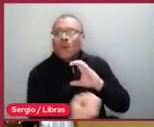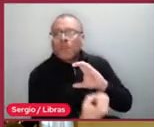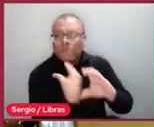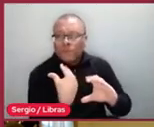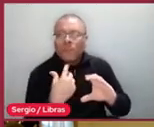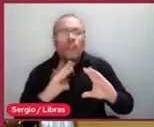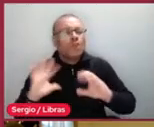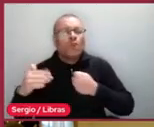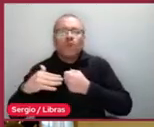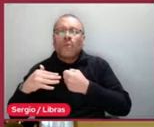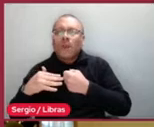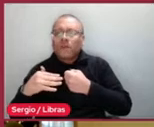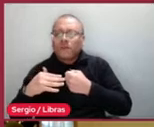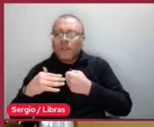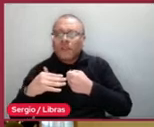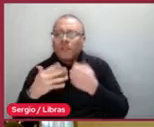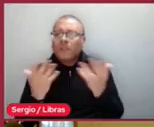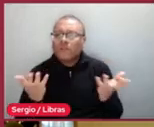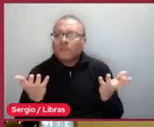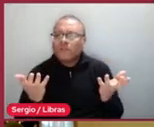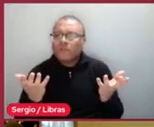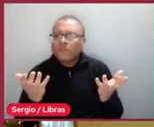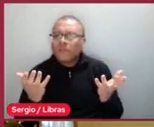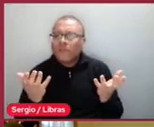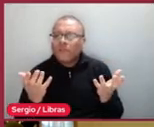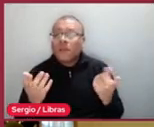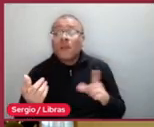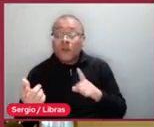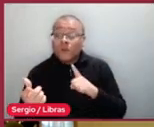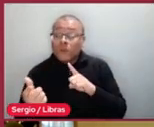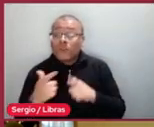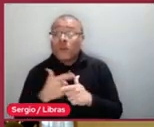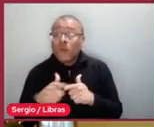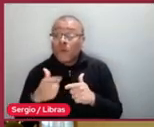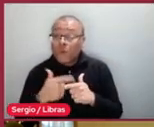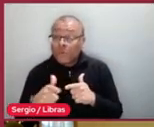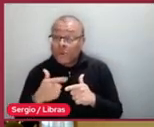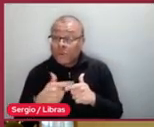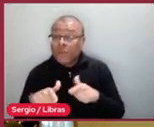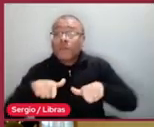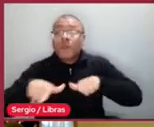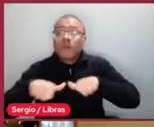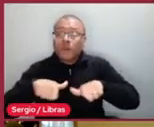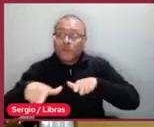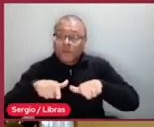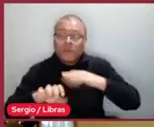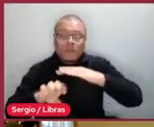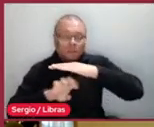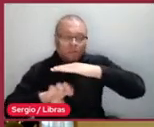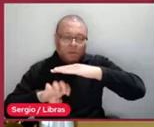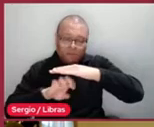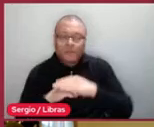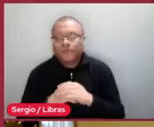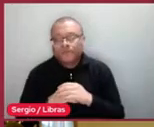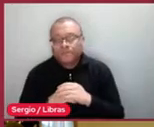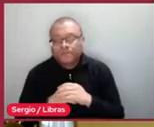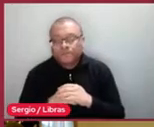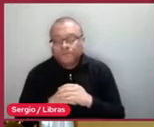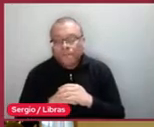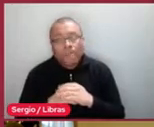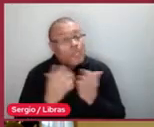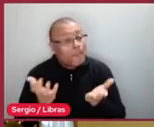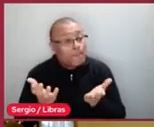database? And this is quite interesting because I had this problem when I worked with a company.